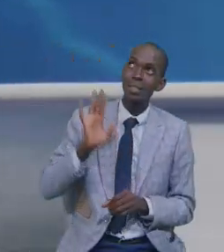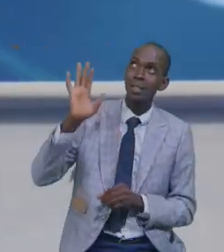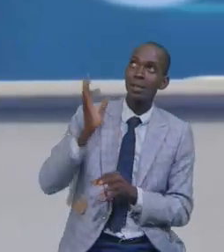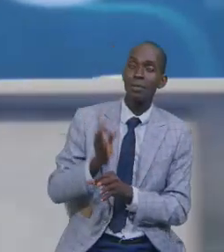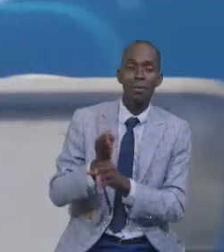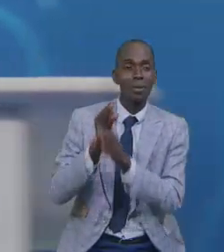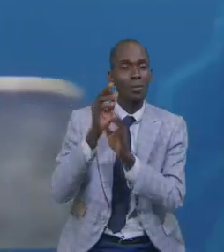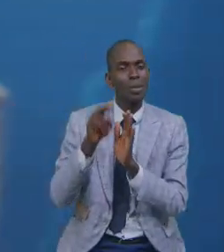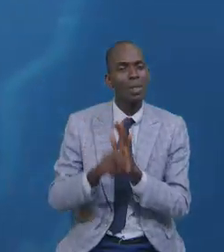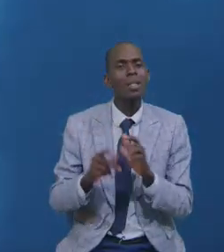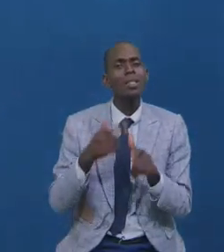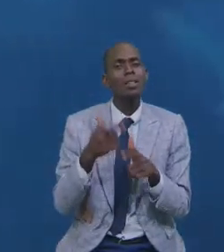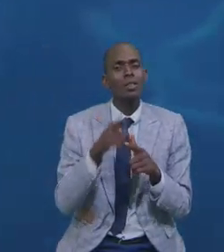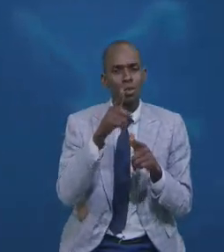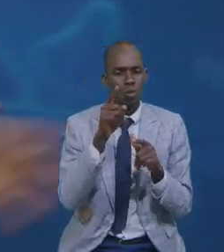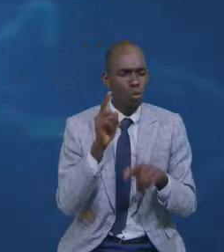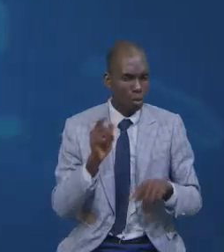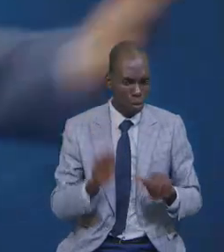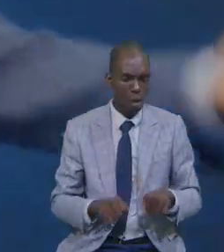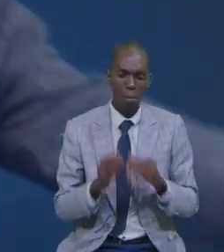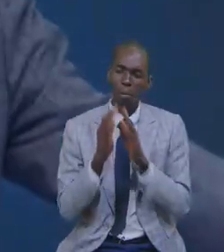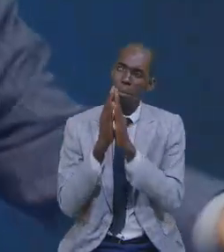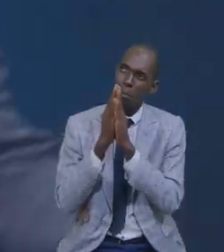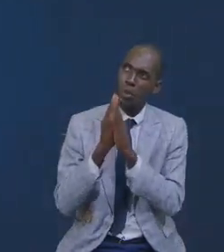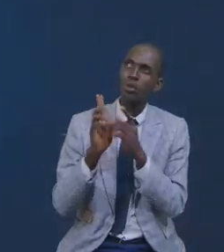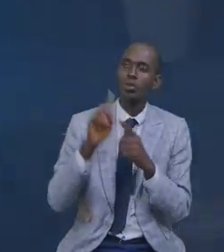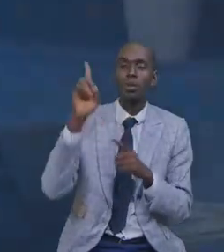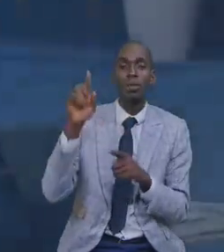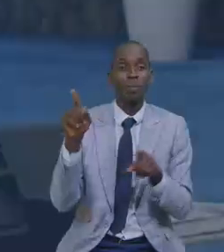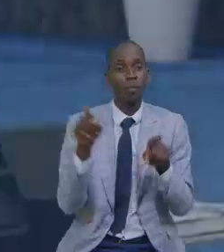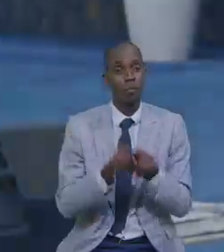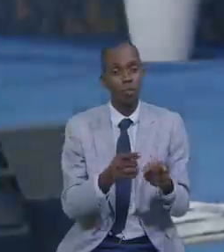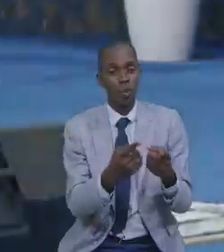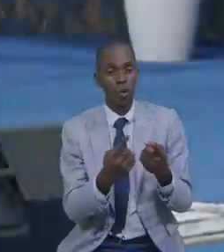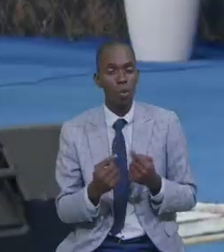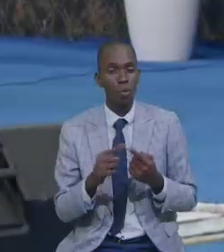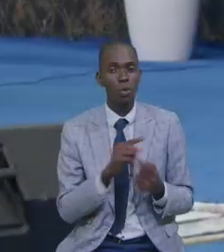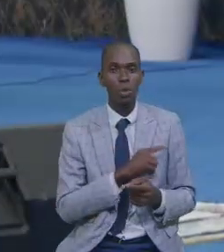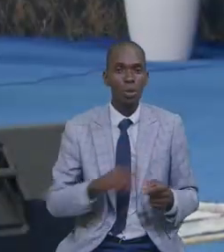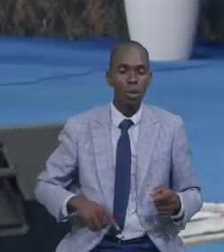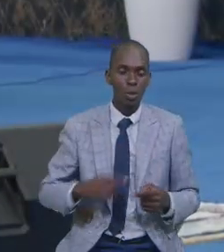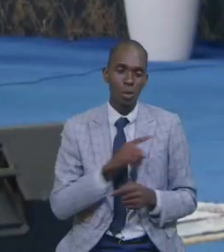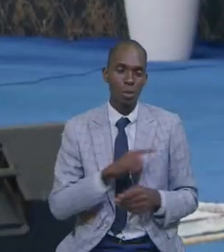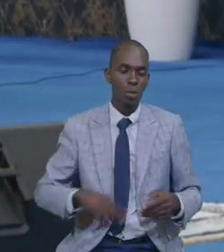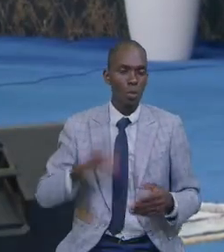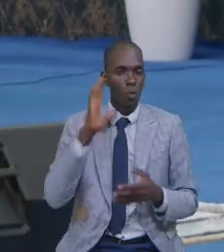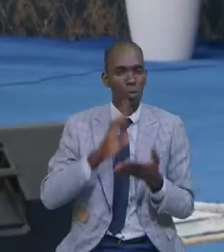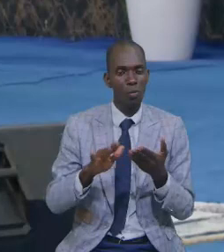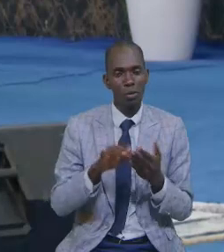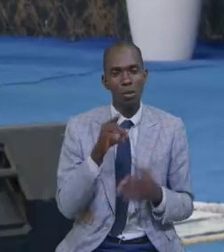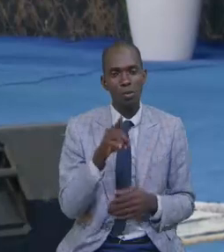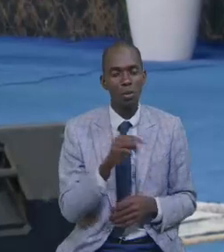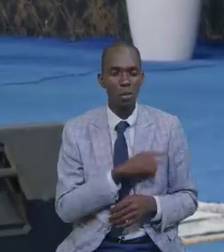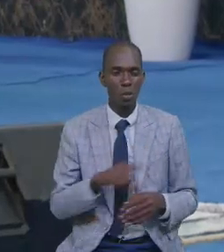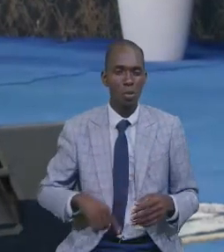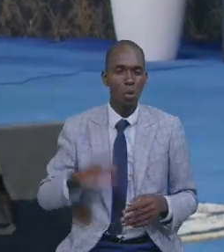says now you can make your prayer. As you come to the Lord will forgive you, the Lord will change your